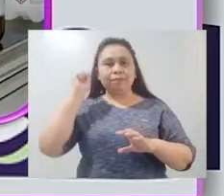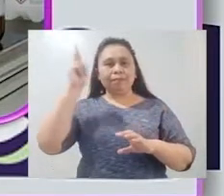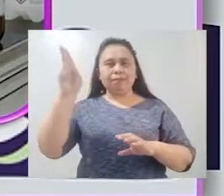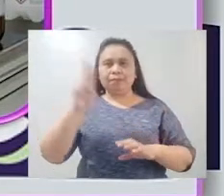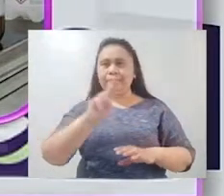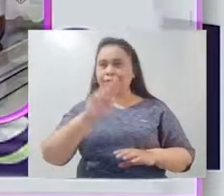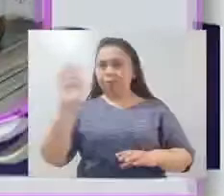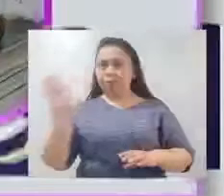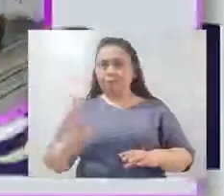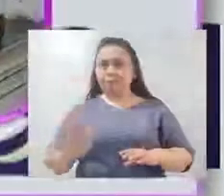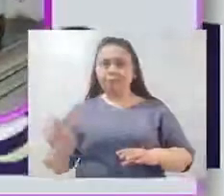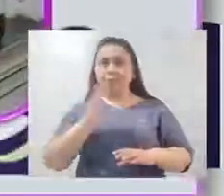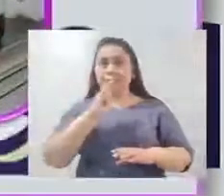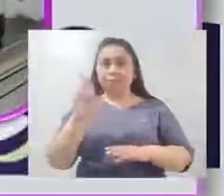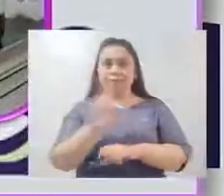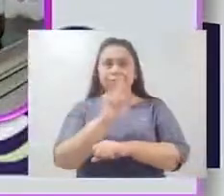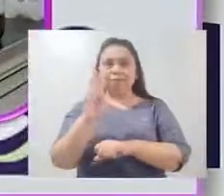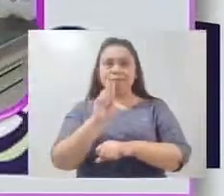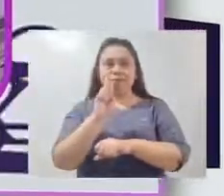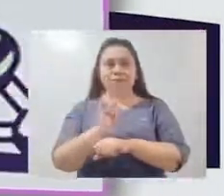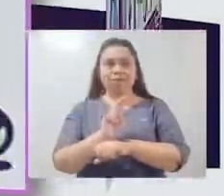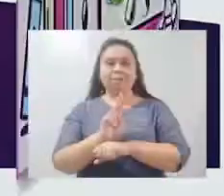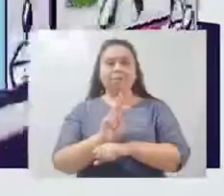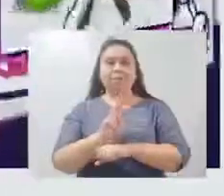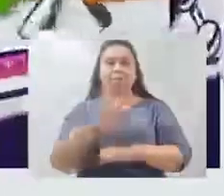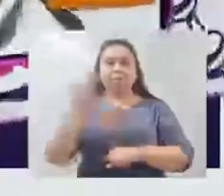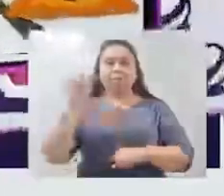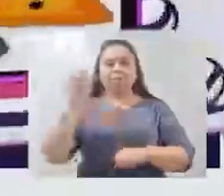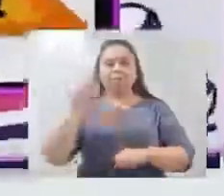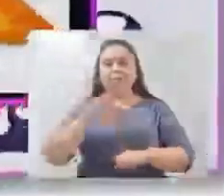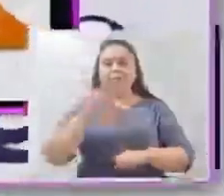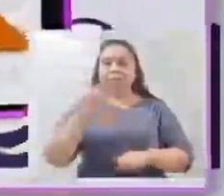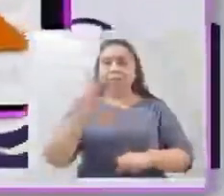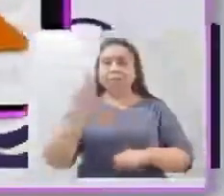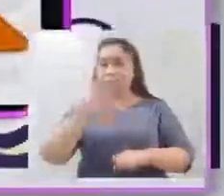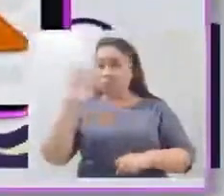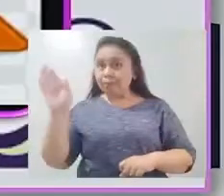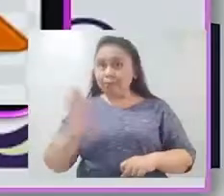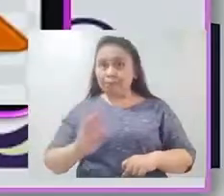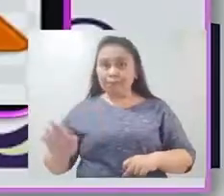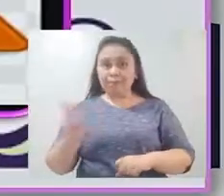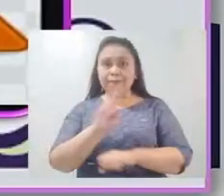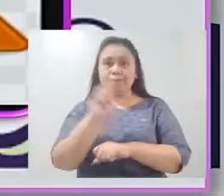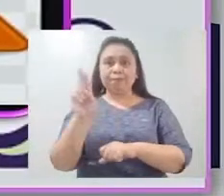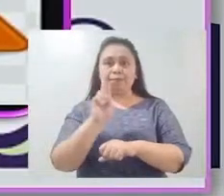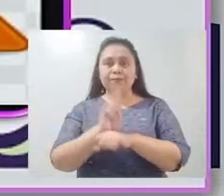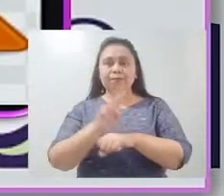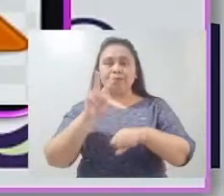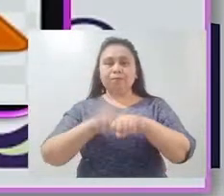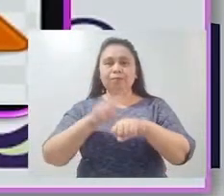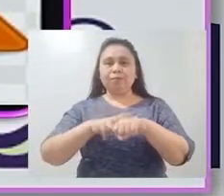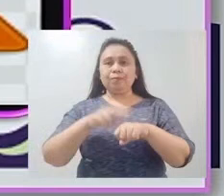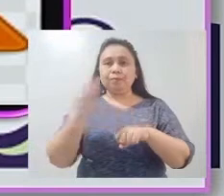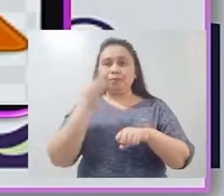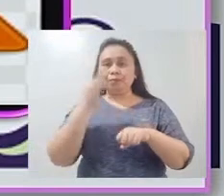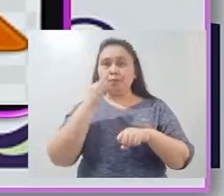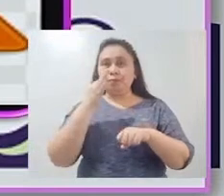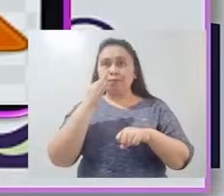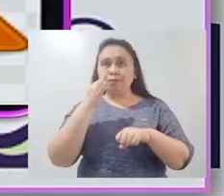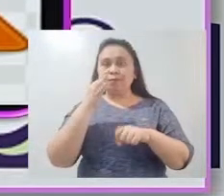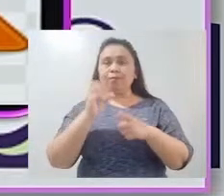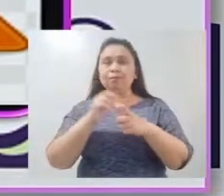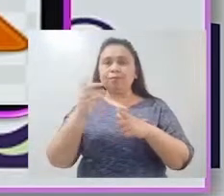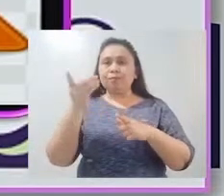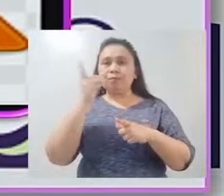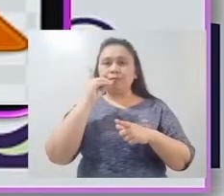never be used. Number 13, never consume or store food or beverages